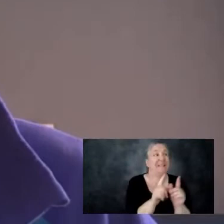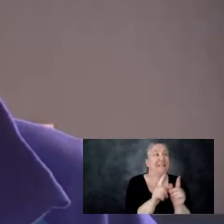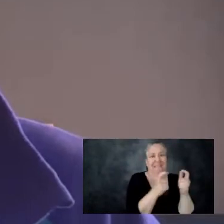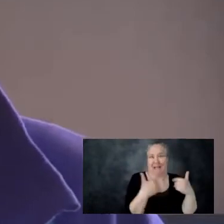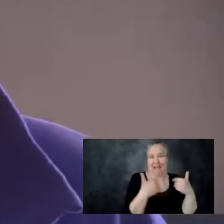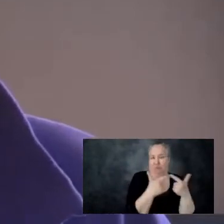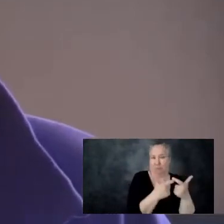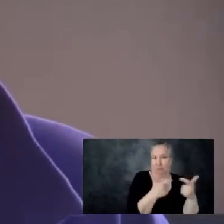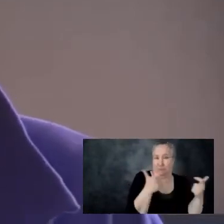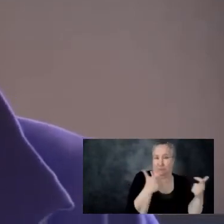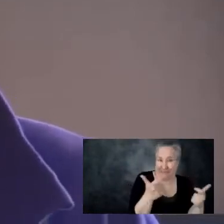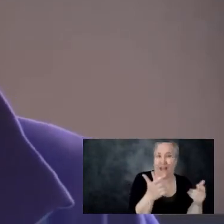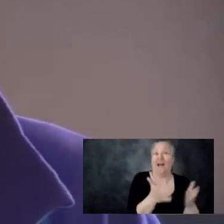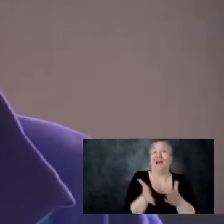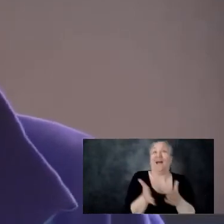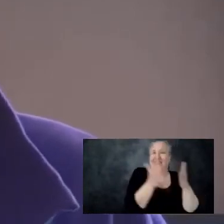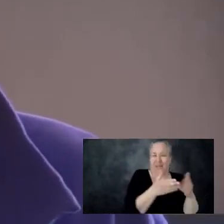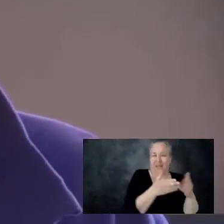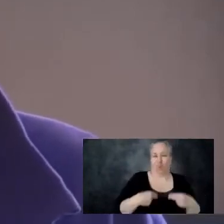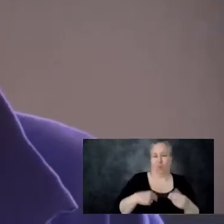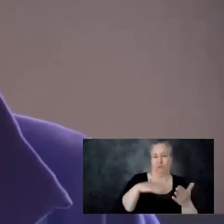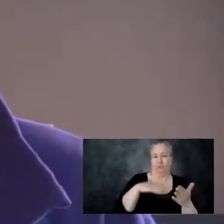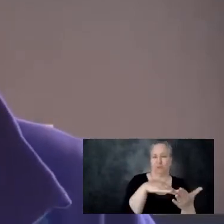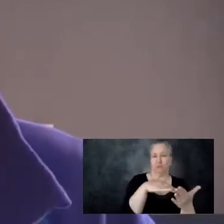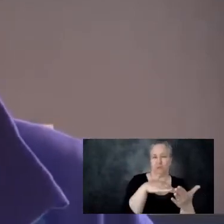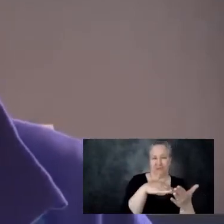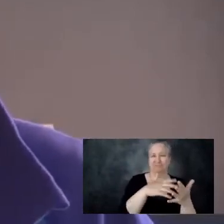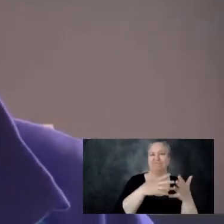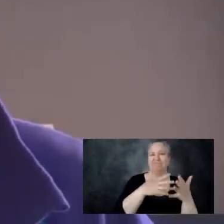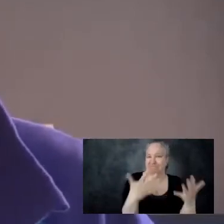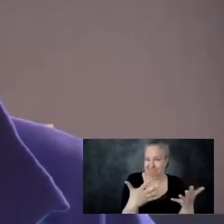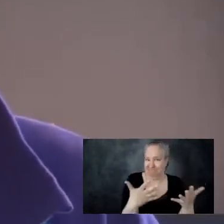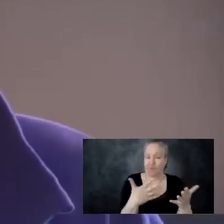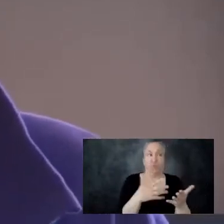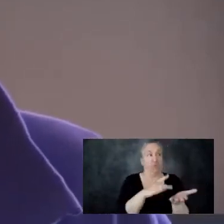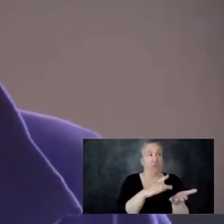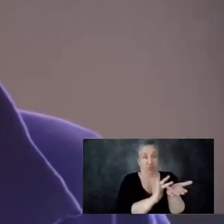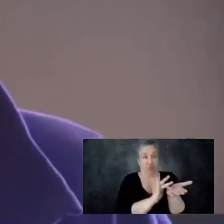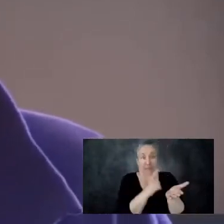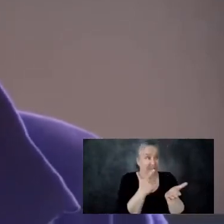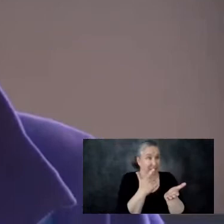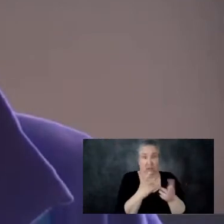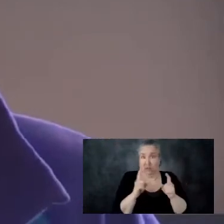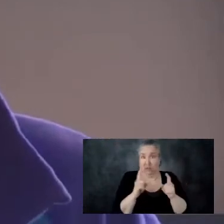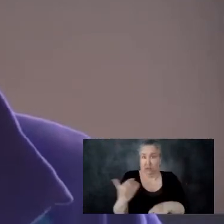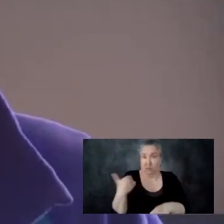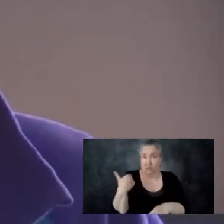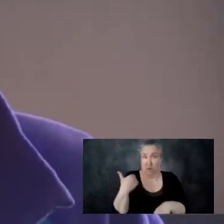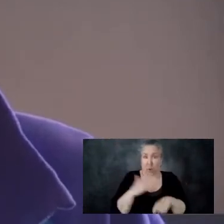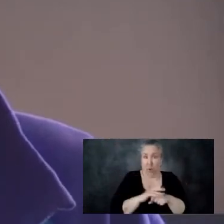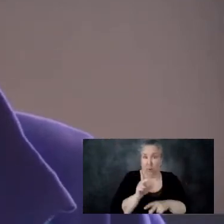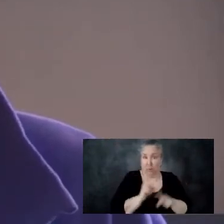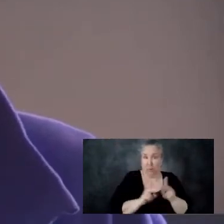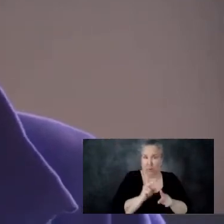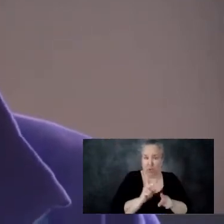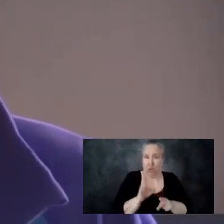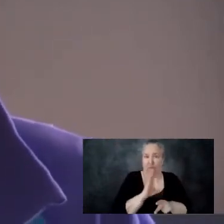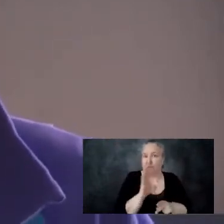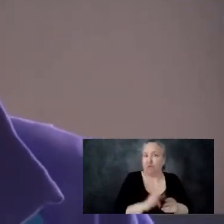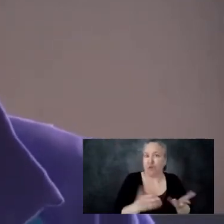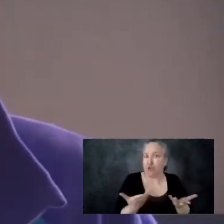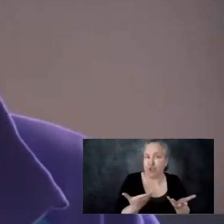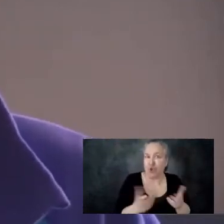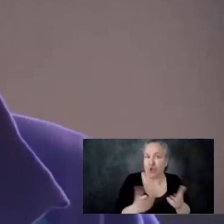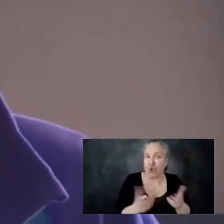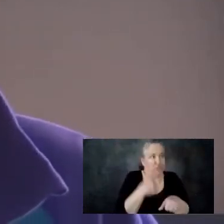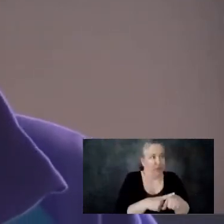first in human studies, and those are very tough, right? These are drugs that we've never tested on men and women before,